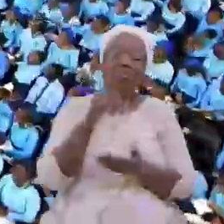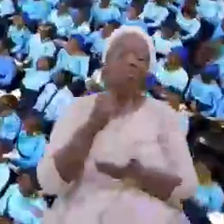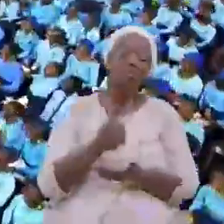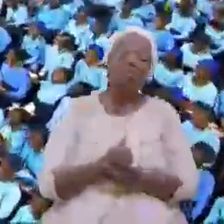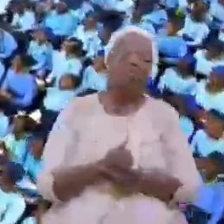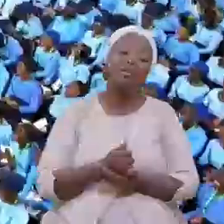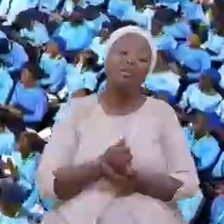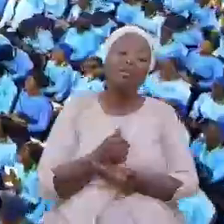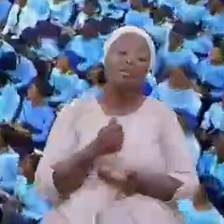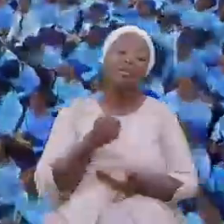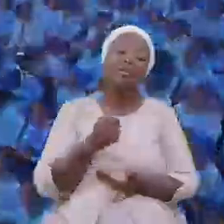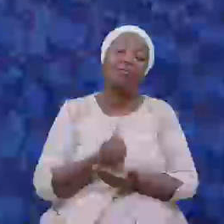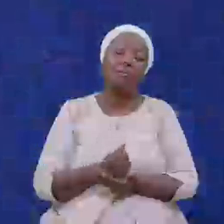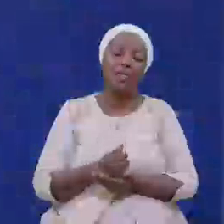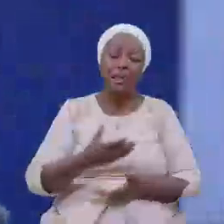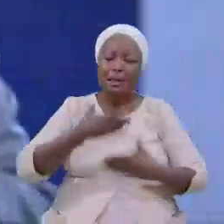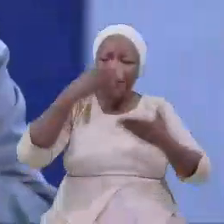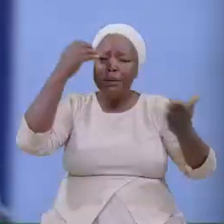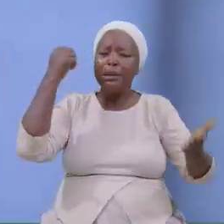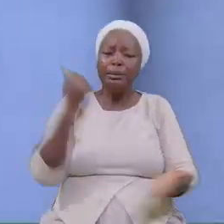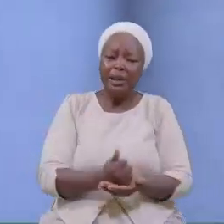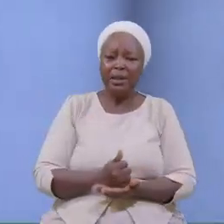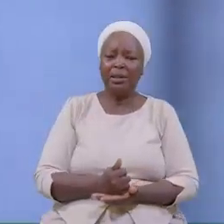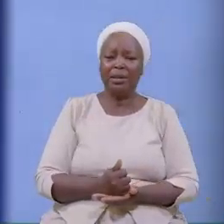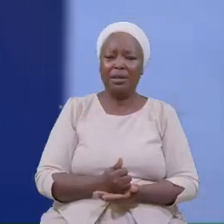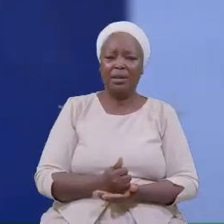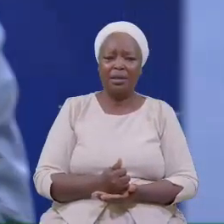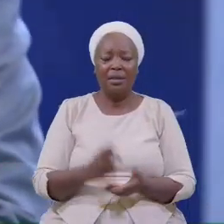It tells us in Galatians chapter 2, verse 20.